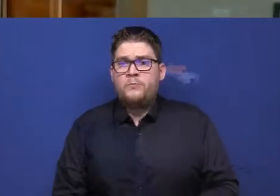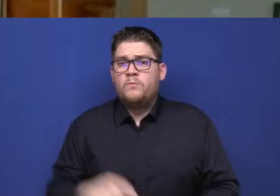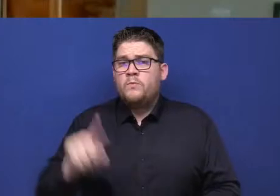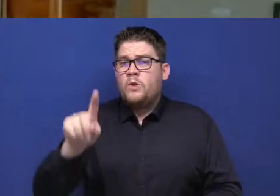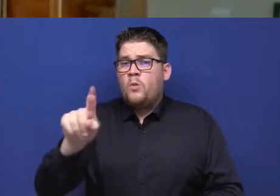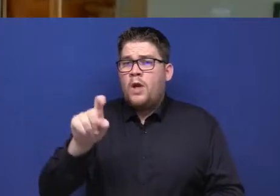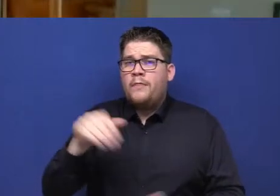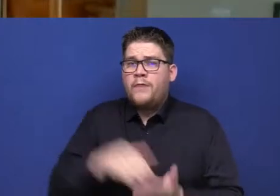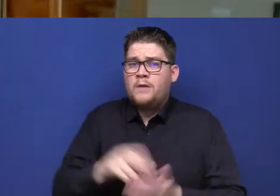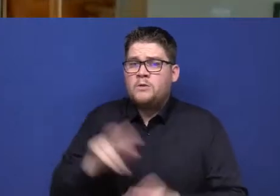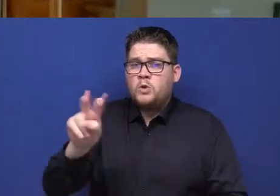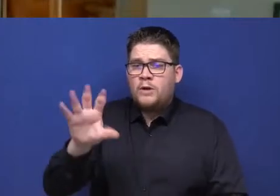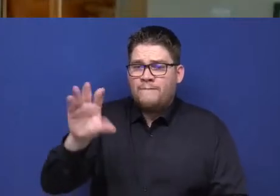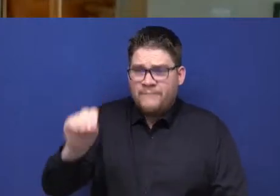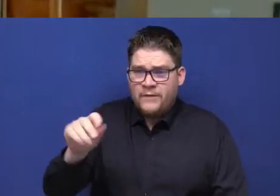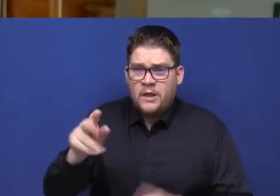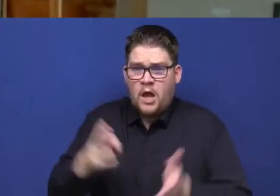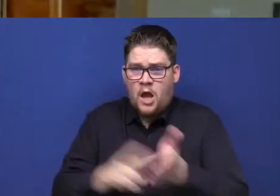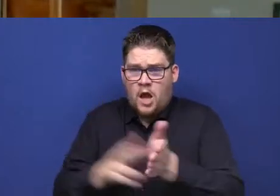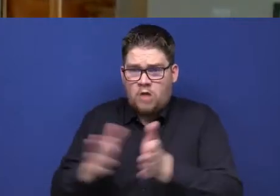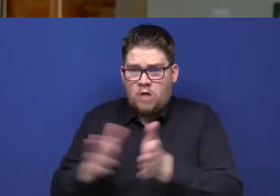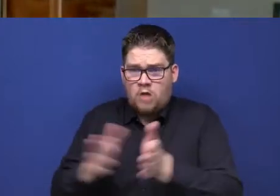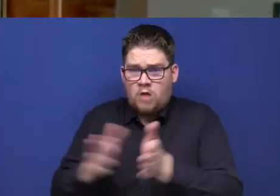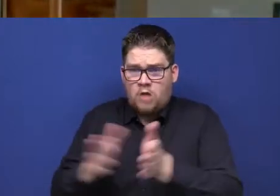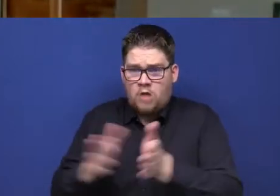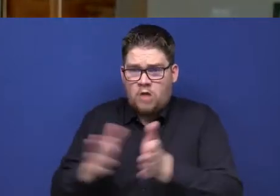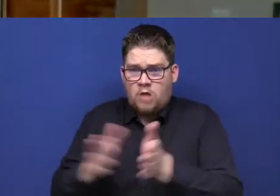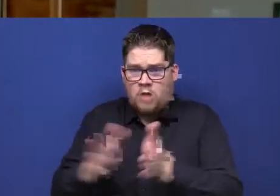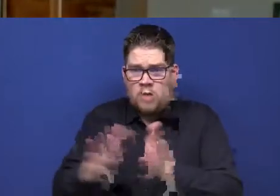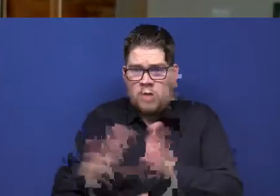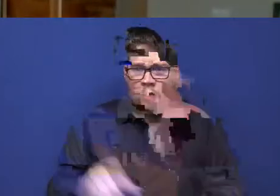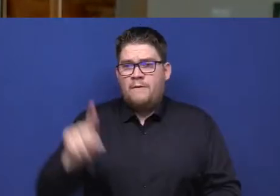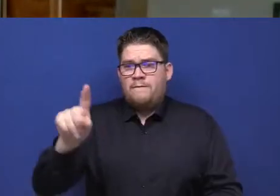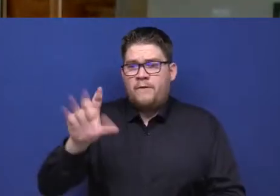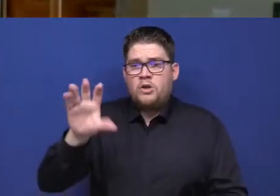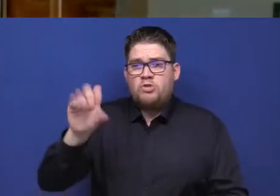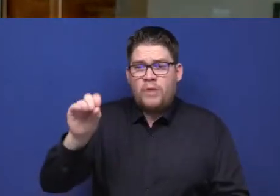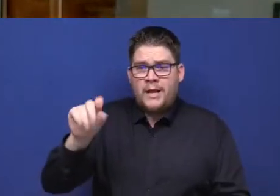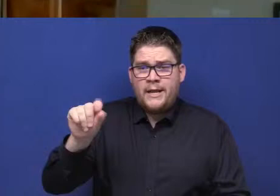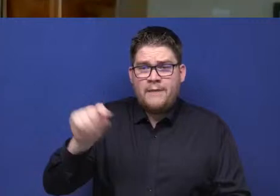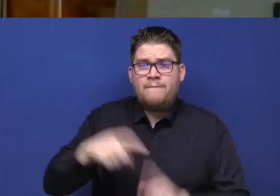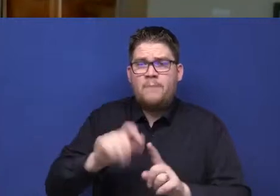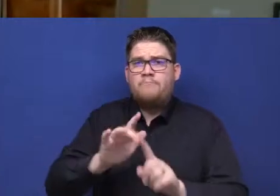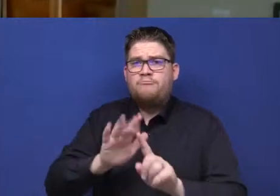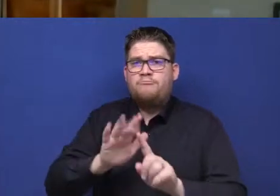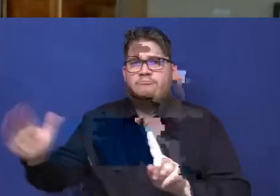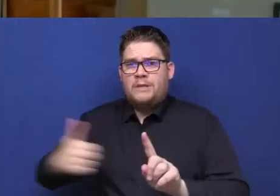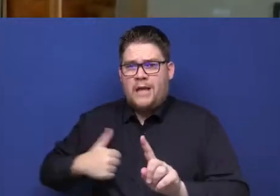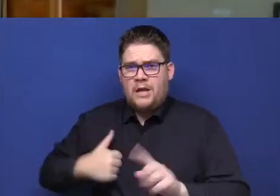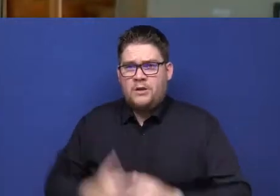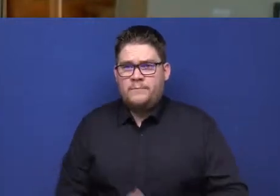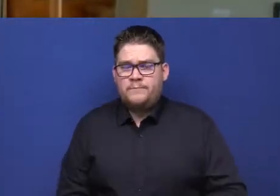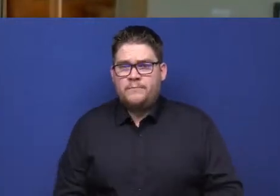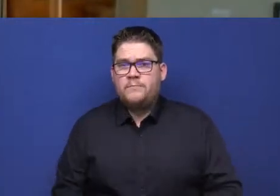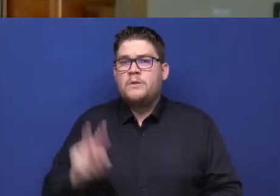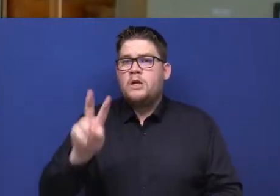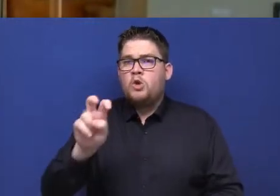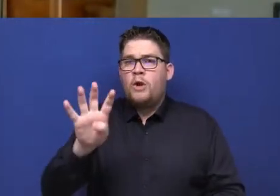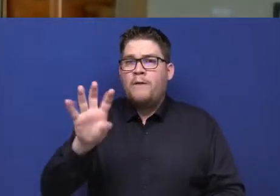430 structure protection personnel and assets are out. We have over 500 heavy equipment operators and pieces of